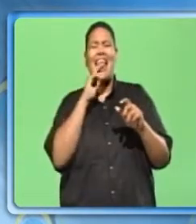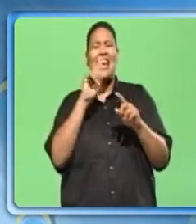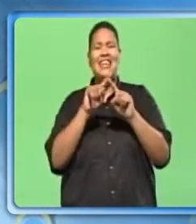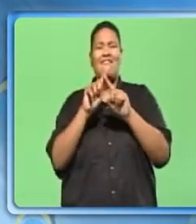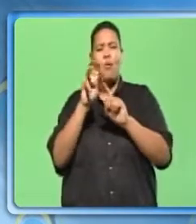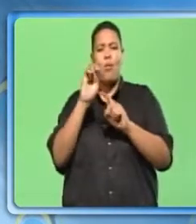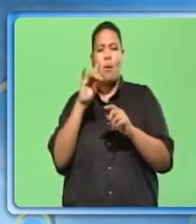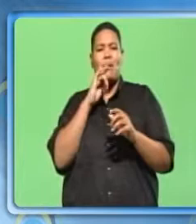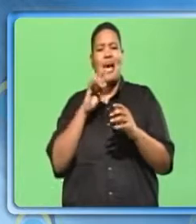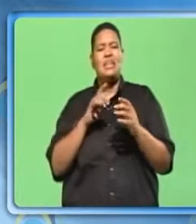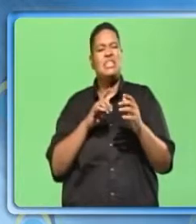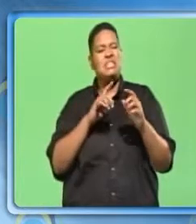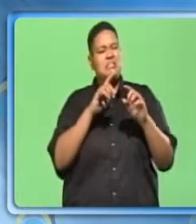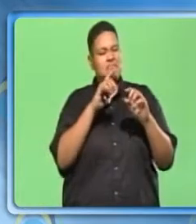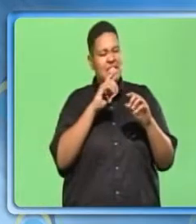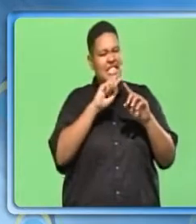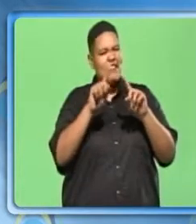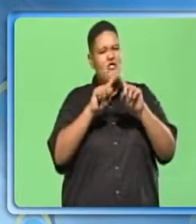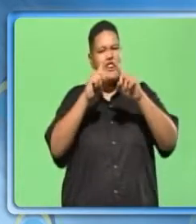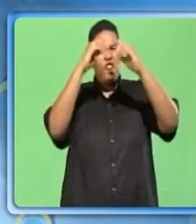different trophic levels.